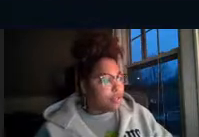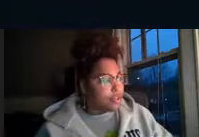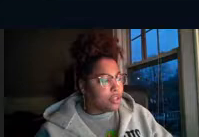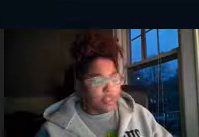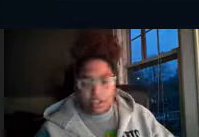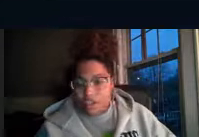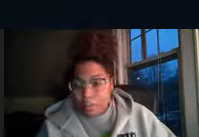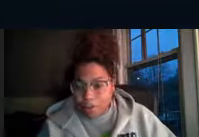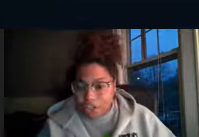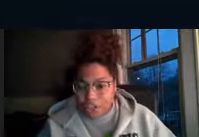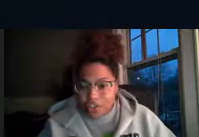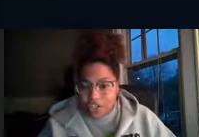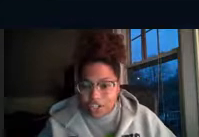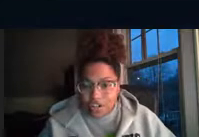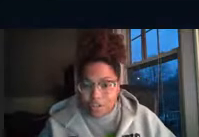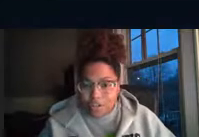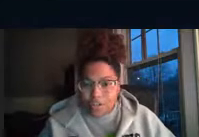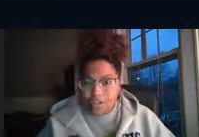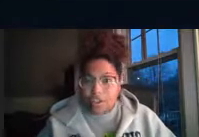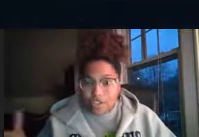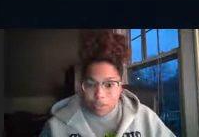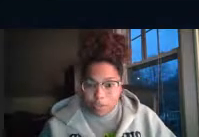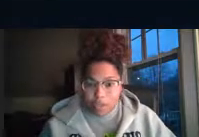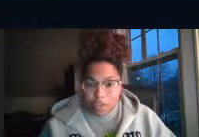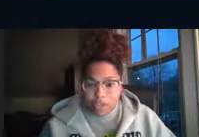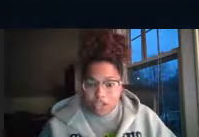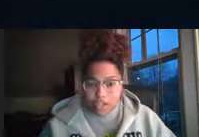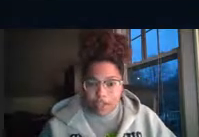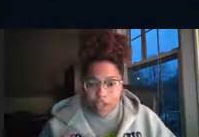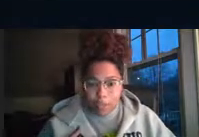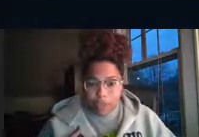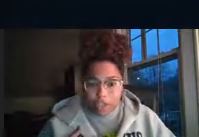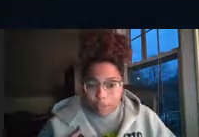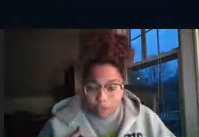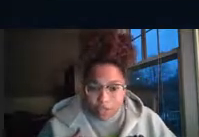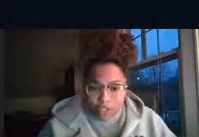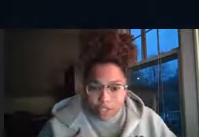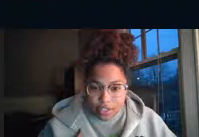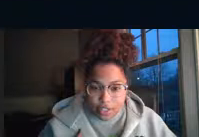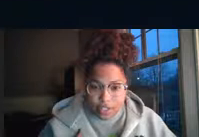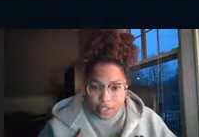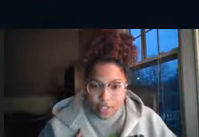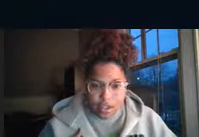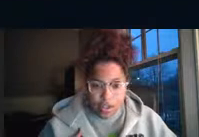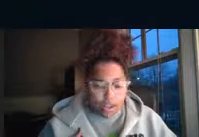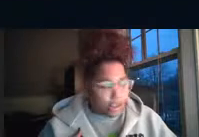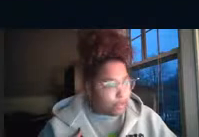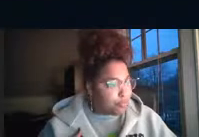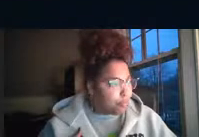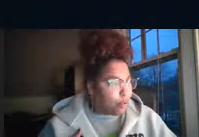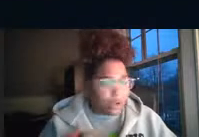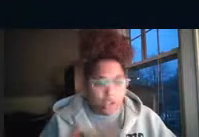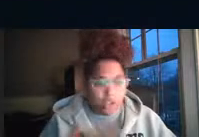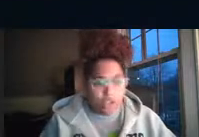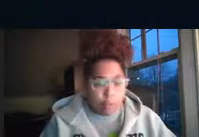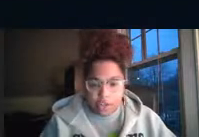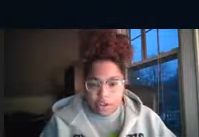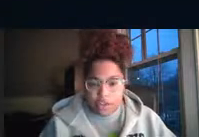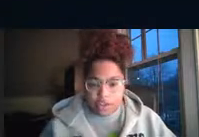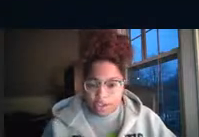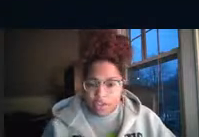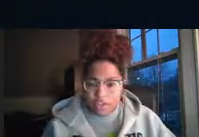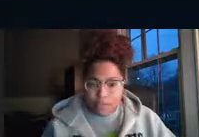And that was really the abridged version of those recommendations. So I am available for questions or to give